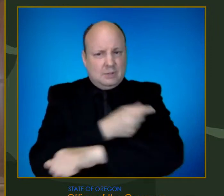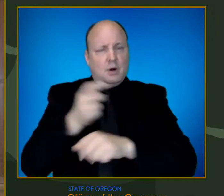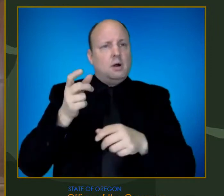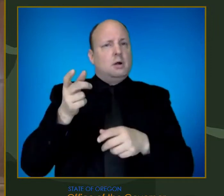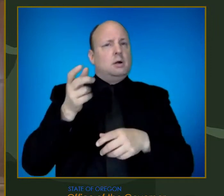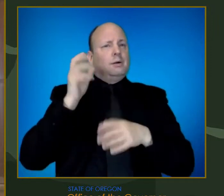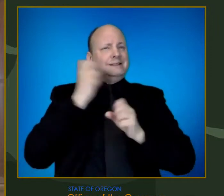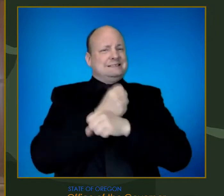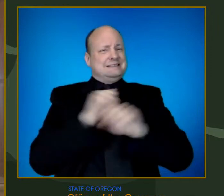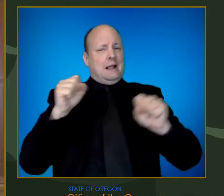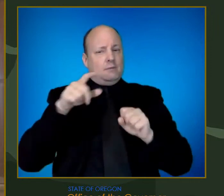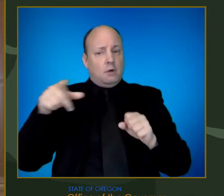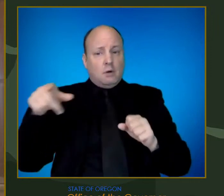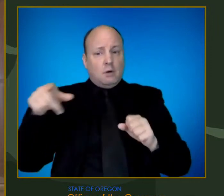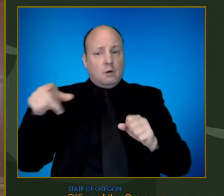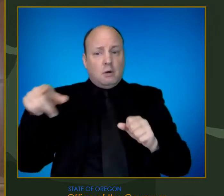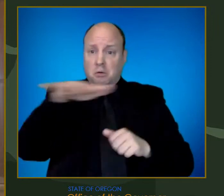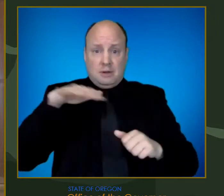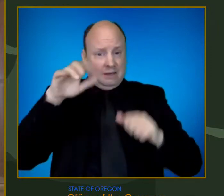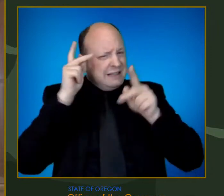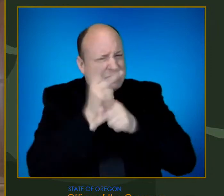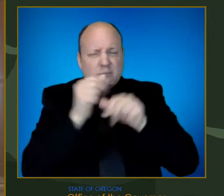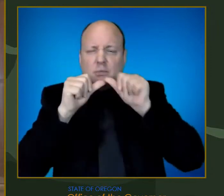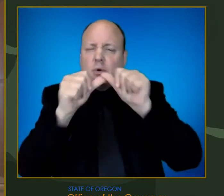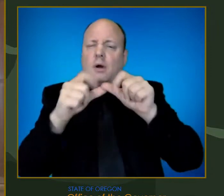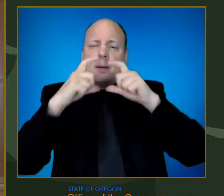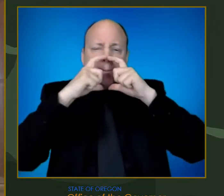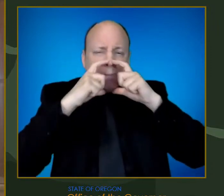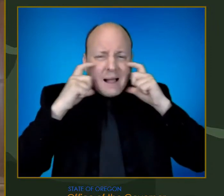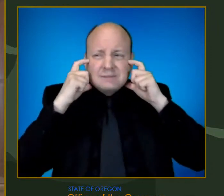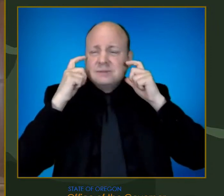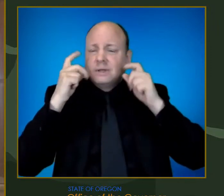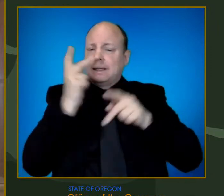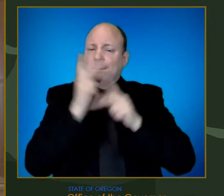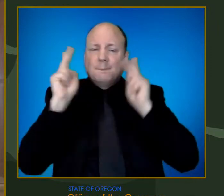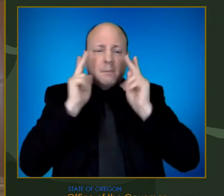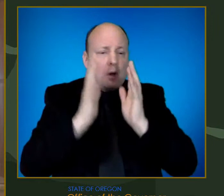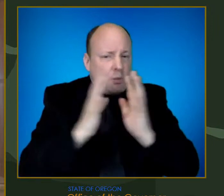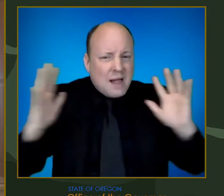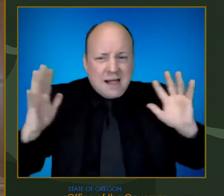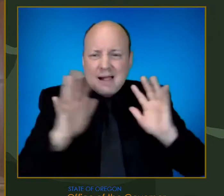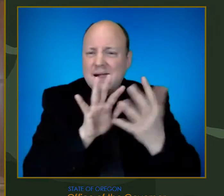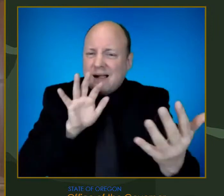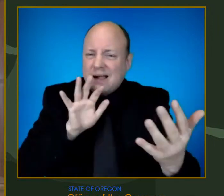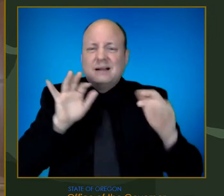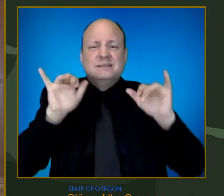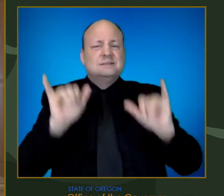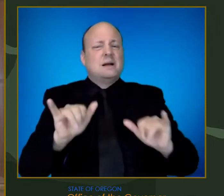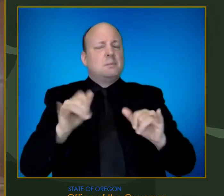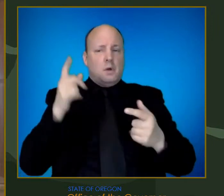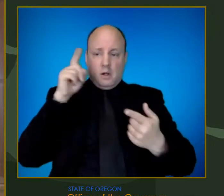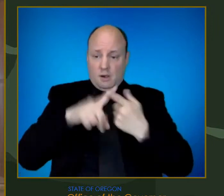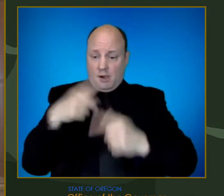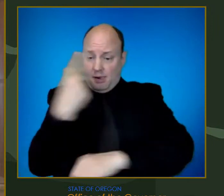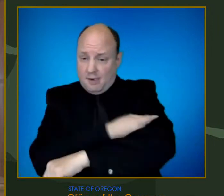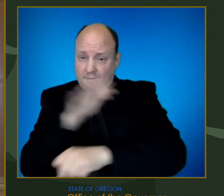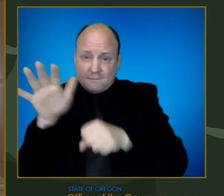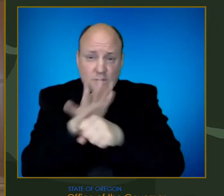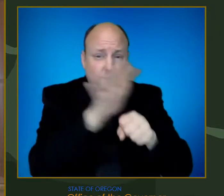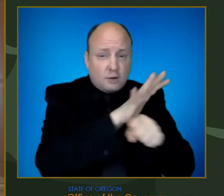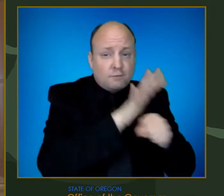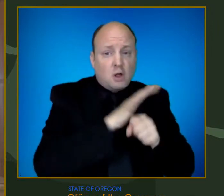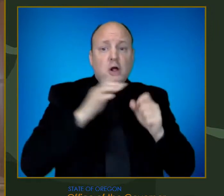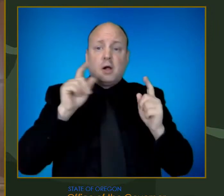gatherings, especially with friends and family who aren't fully vaccinated, and maintain social distancing. With almost 1